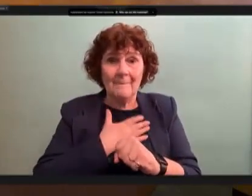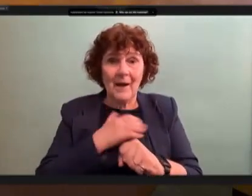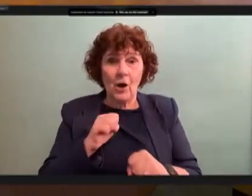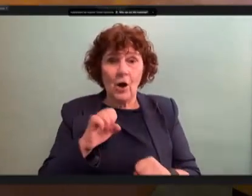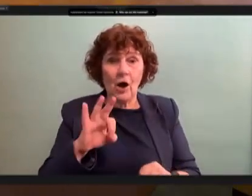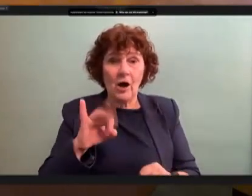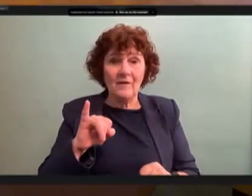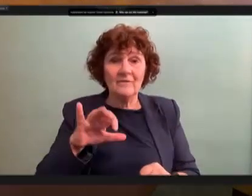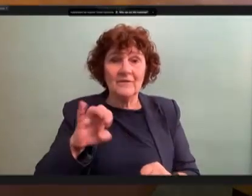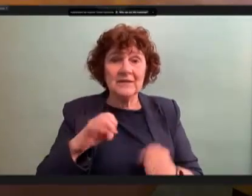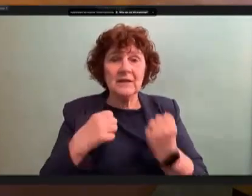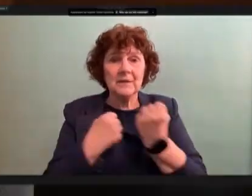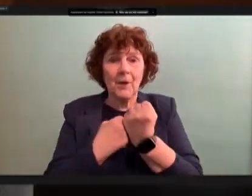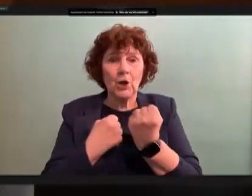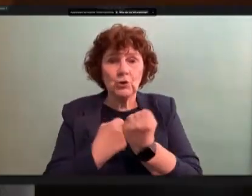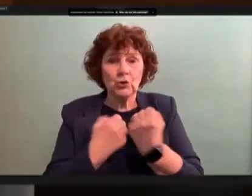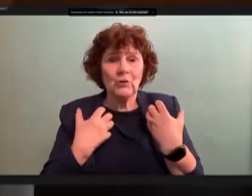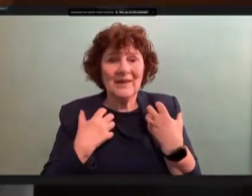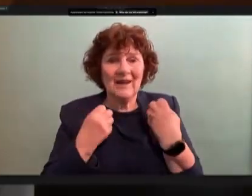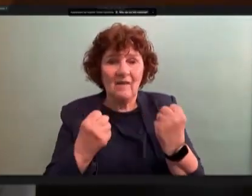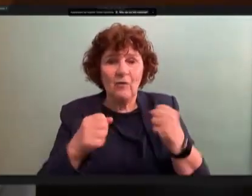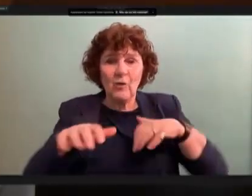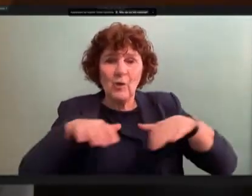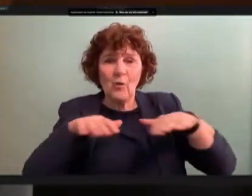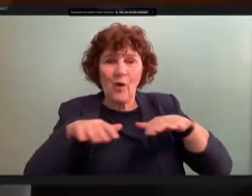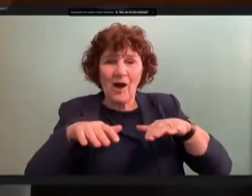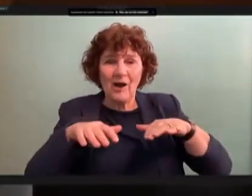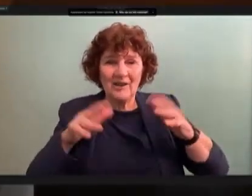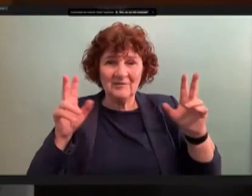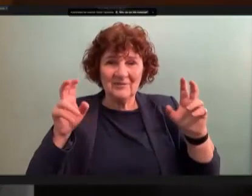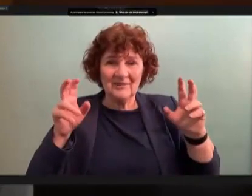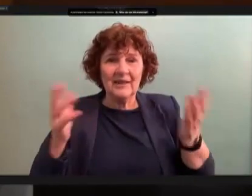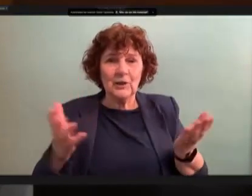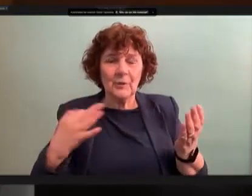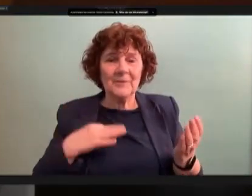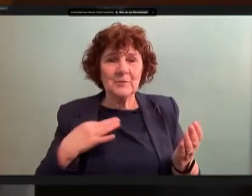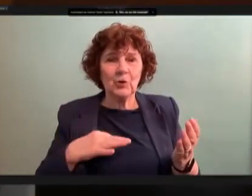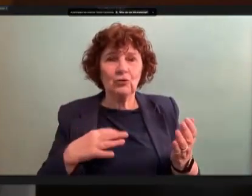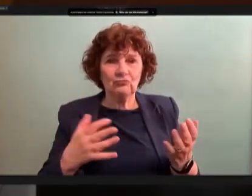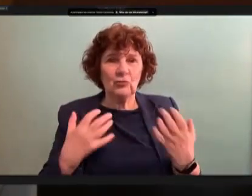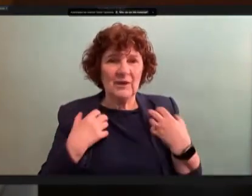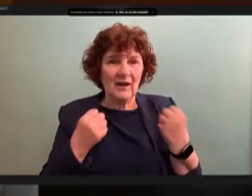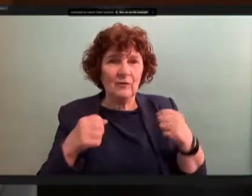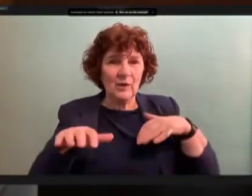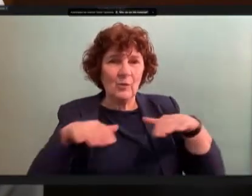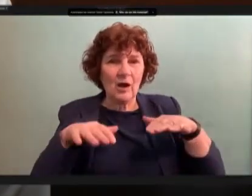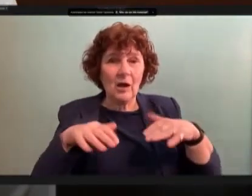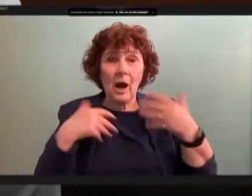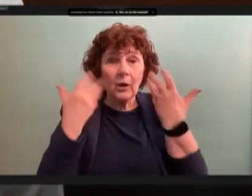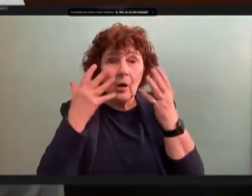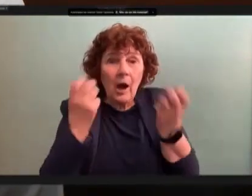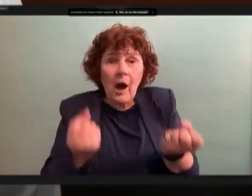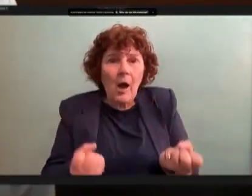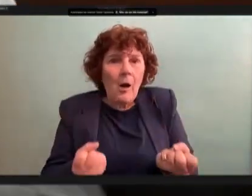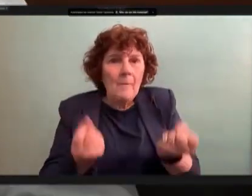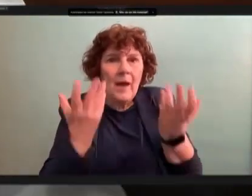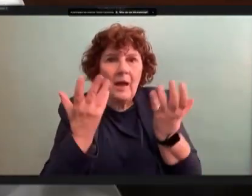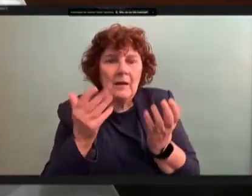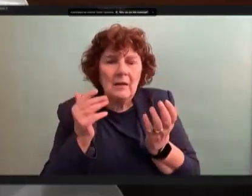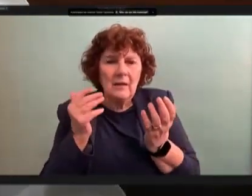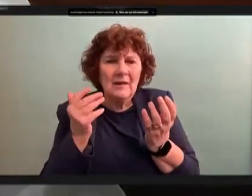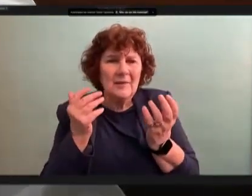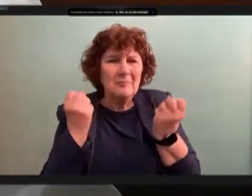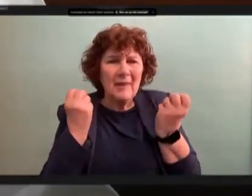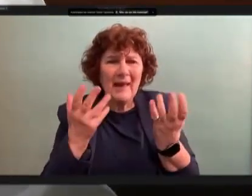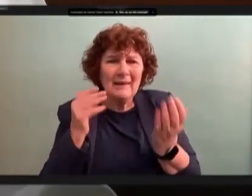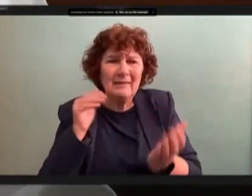Recovery Walk here in Pittsburgh, and I don't know how many tens of thousands of people over the